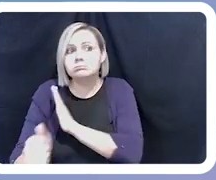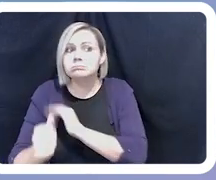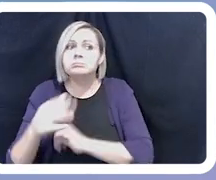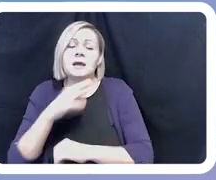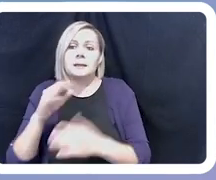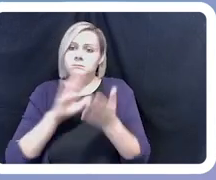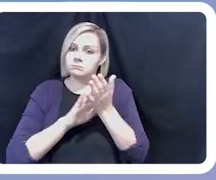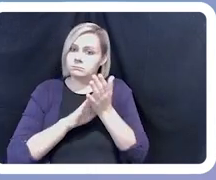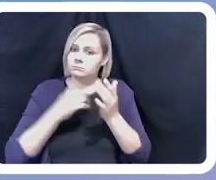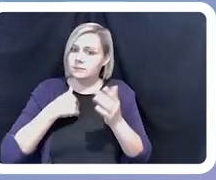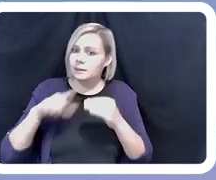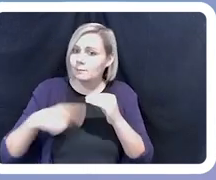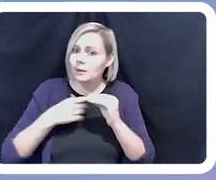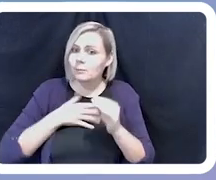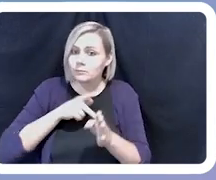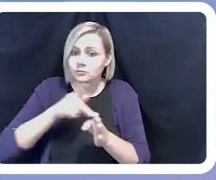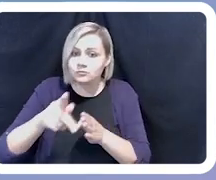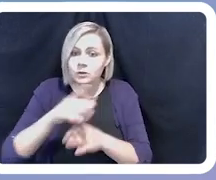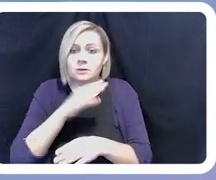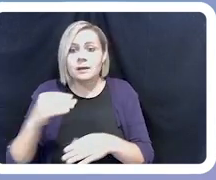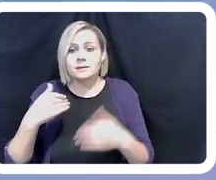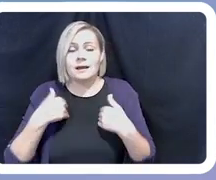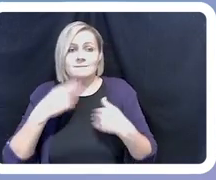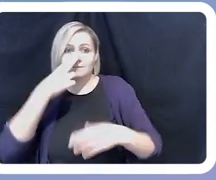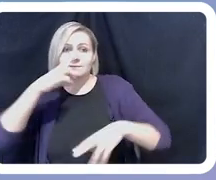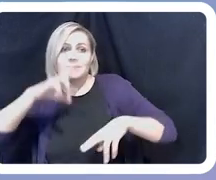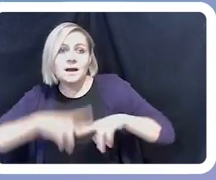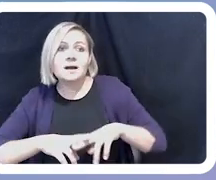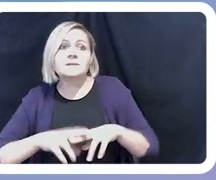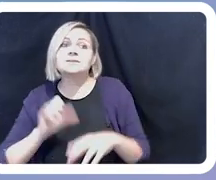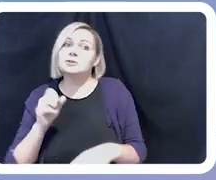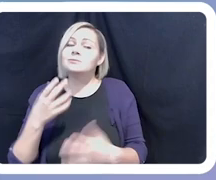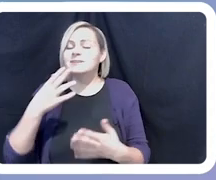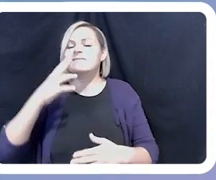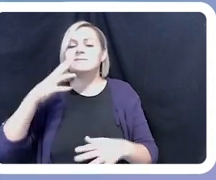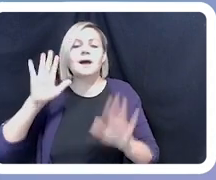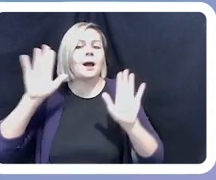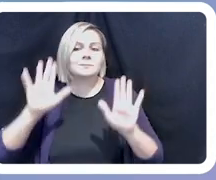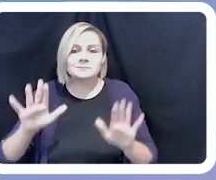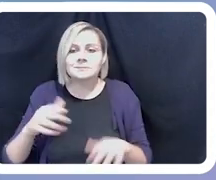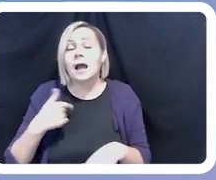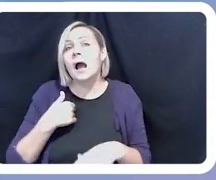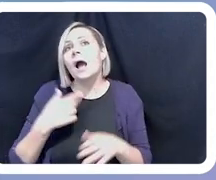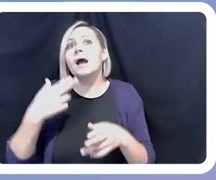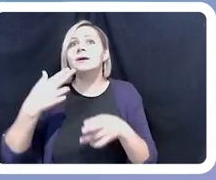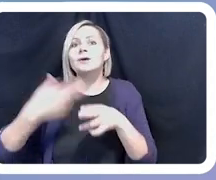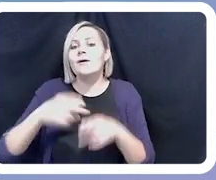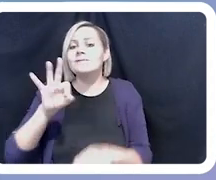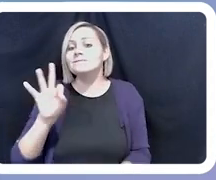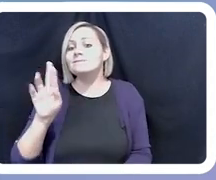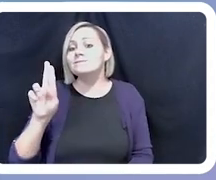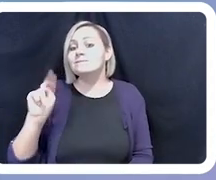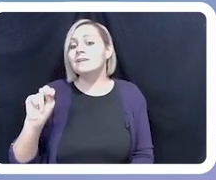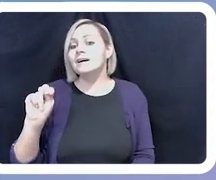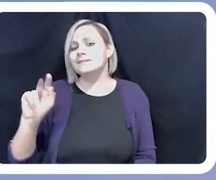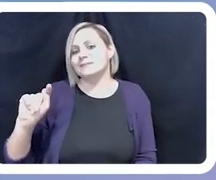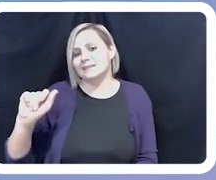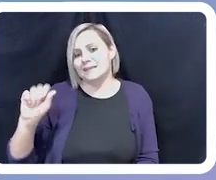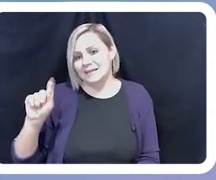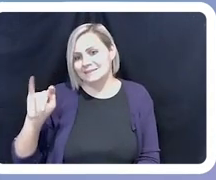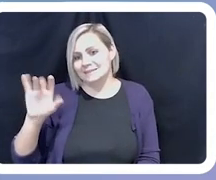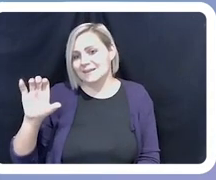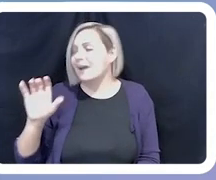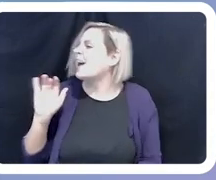and my professionalism and having fun with them. So it was fantastic, which I call